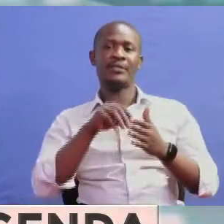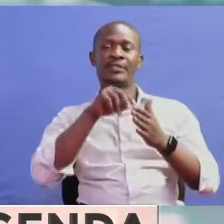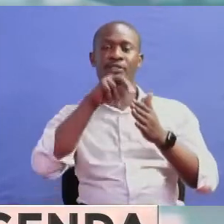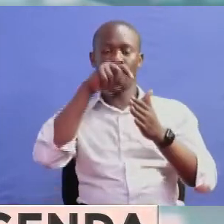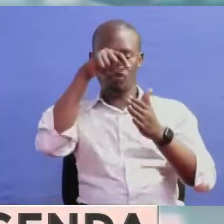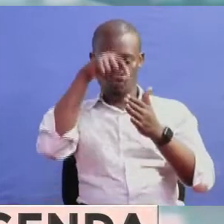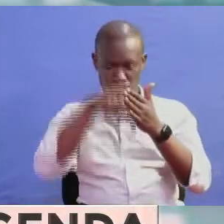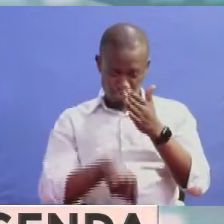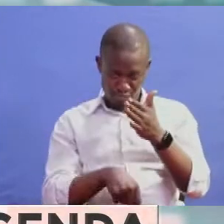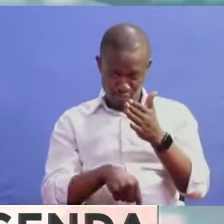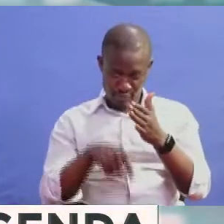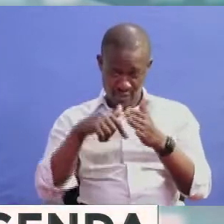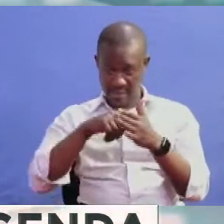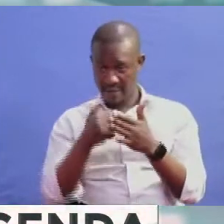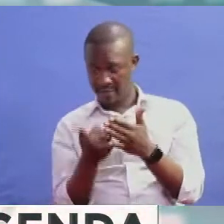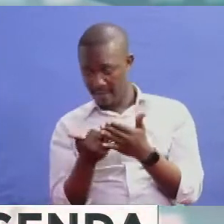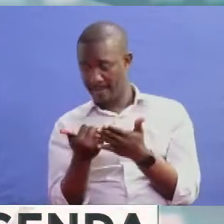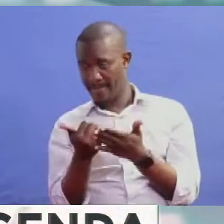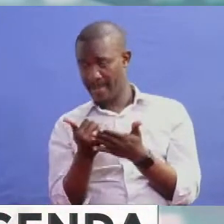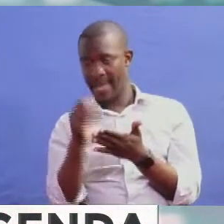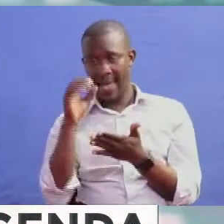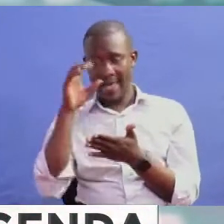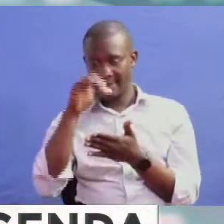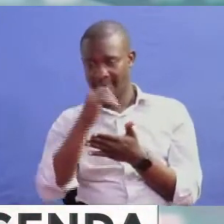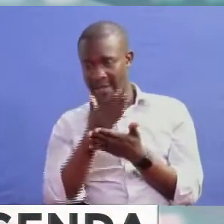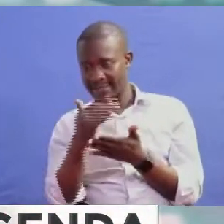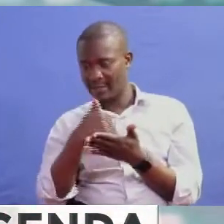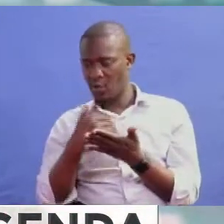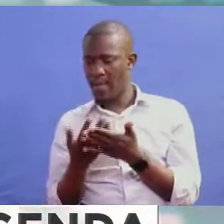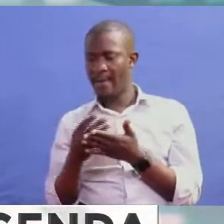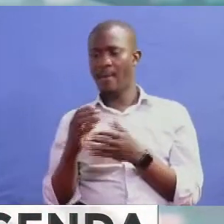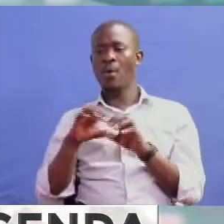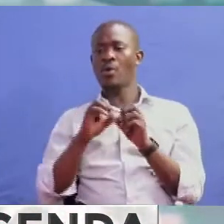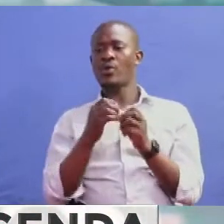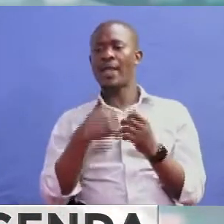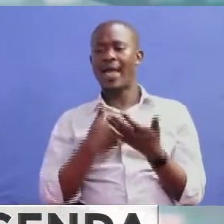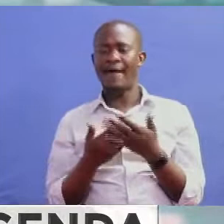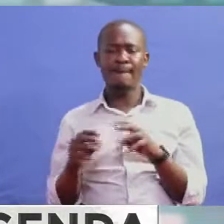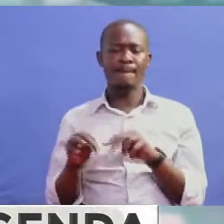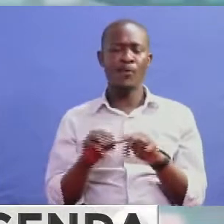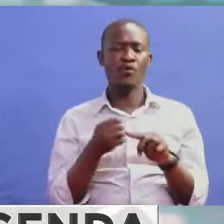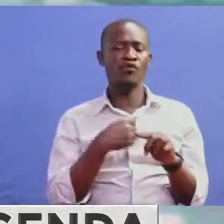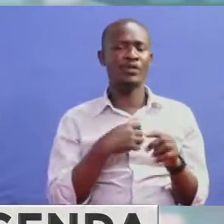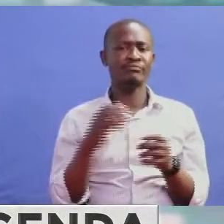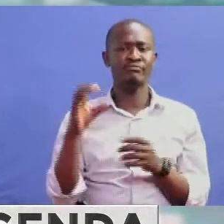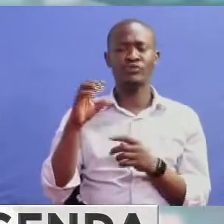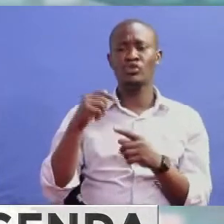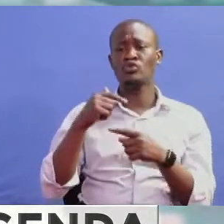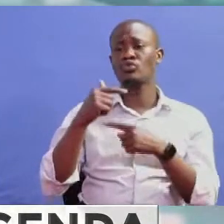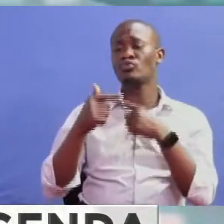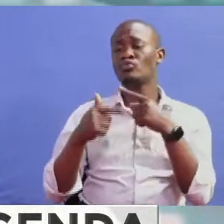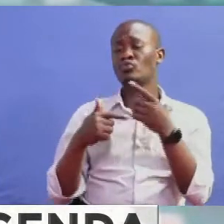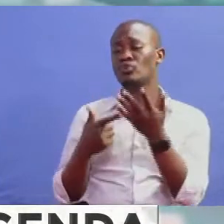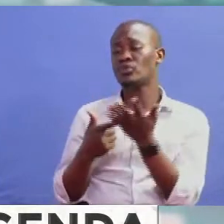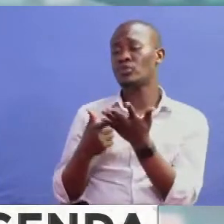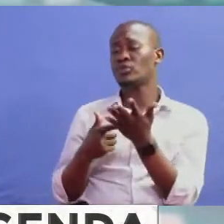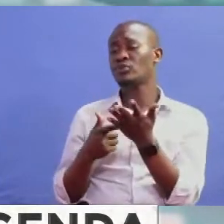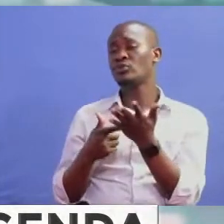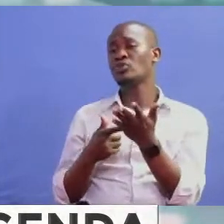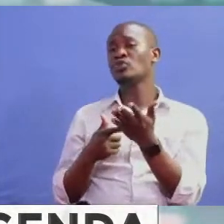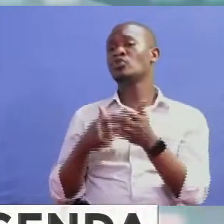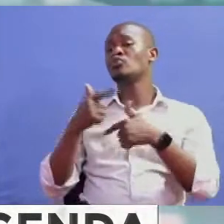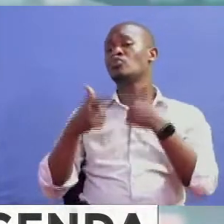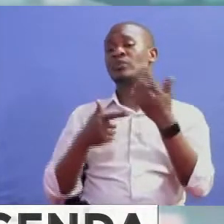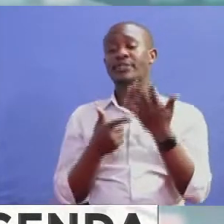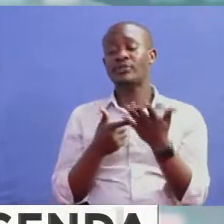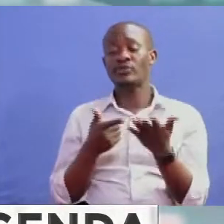have dropped in some aspects, especially where organizations are migrating customers to go digital, to go the